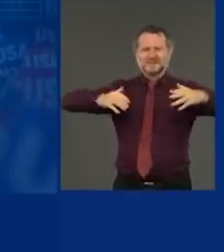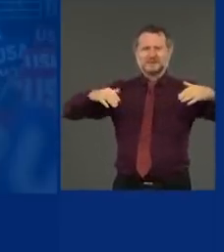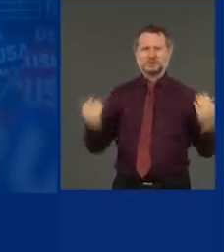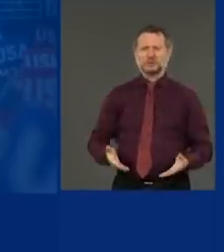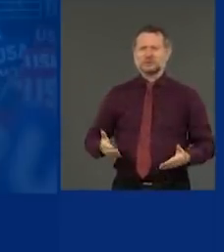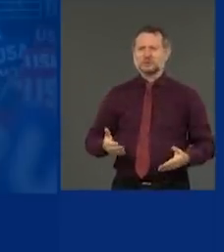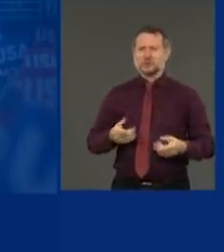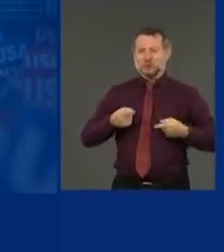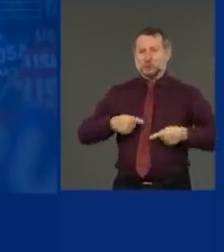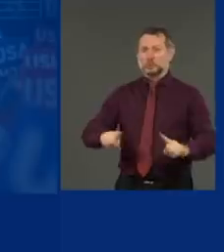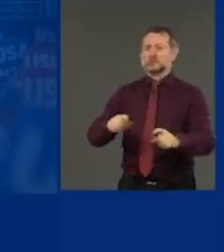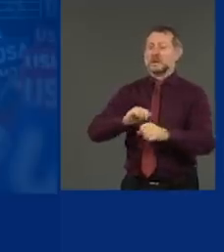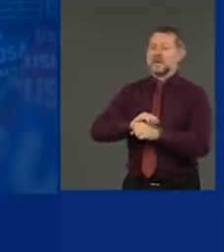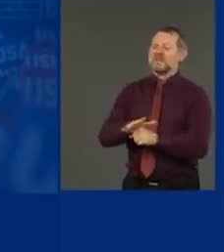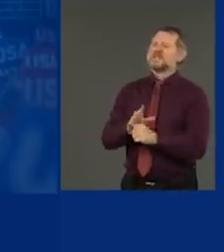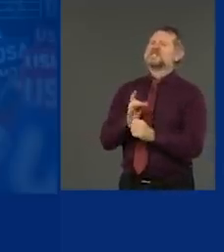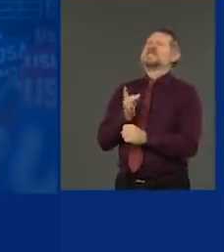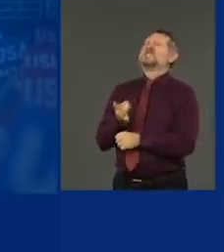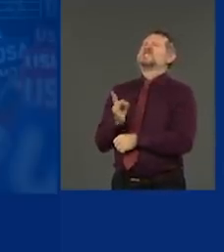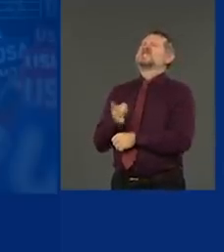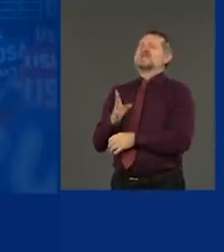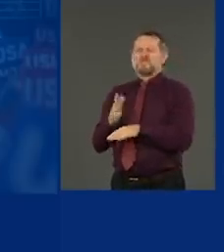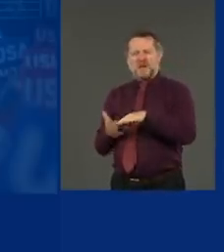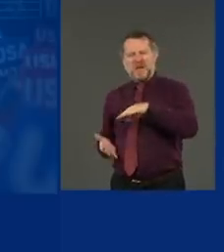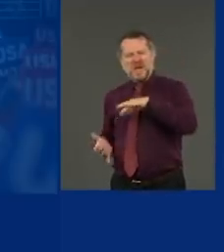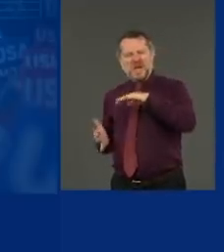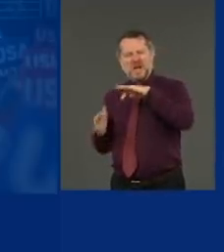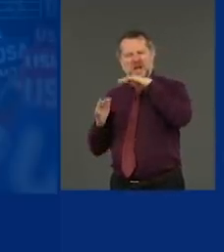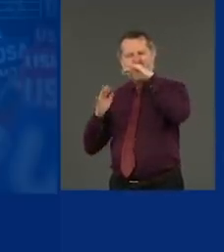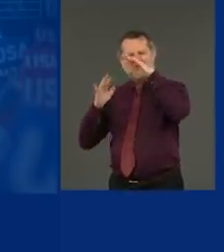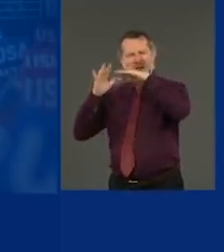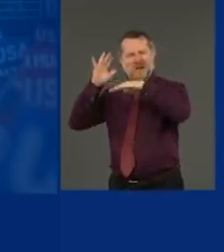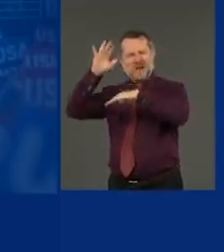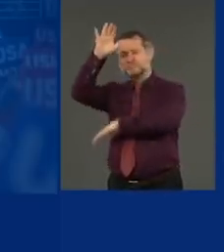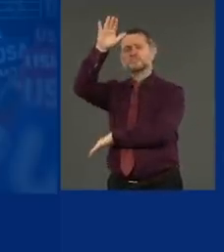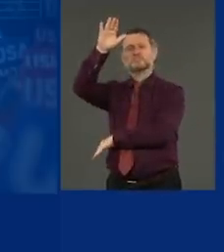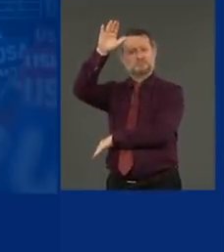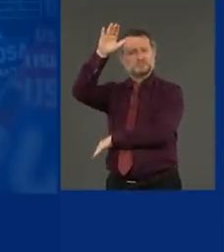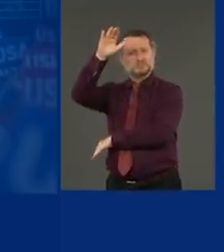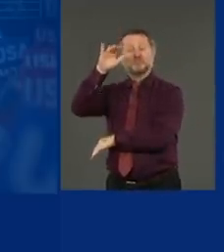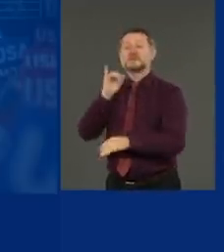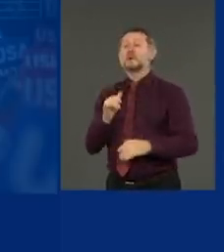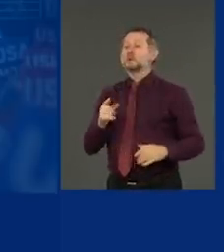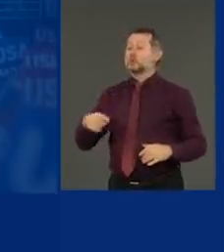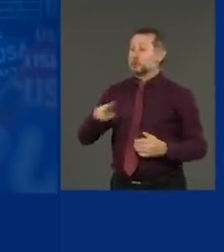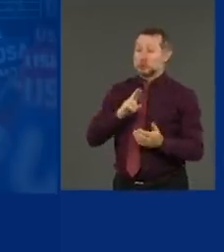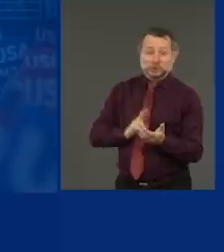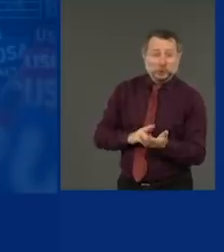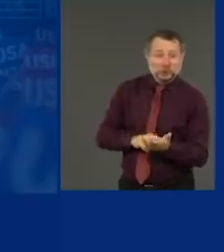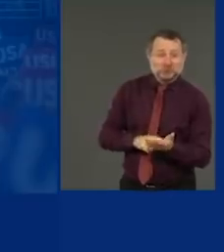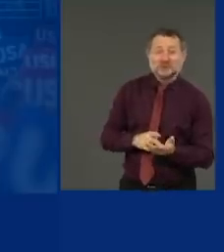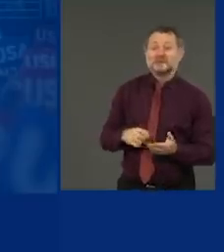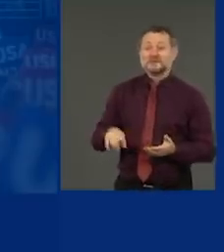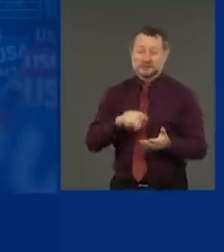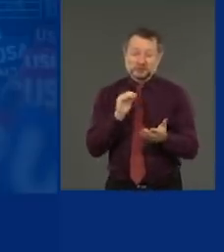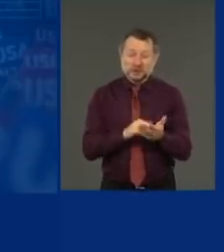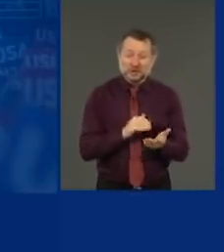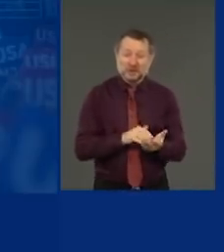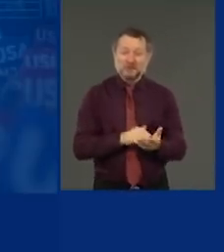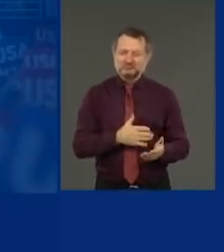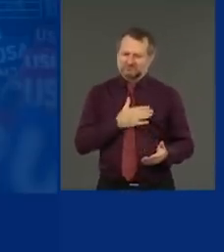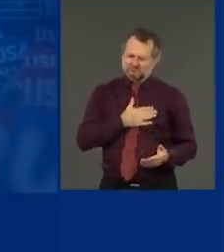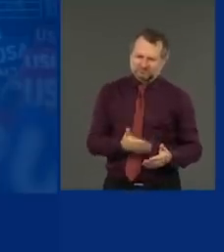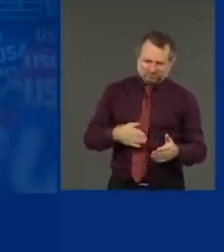the pandemic at the hotspot, nurses and doctors to go into an emergency